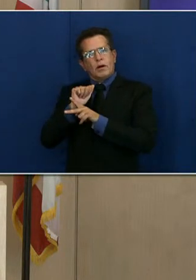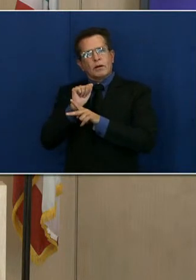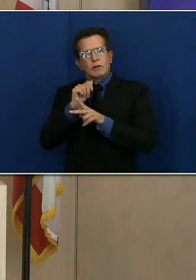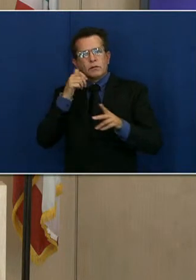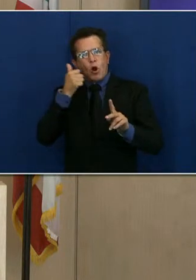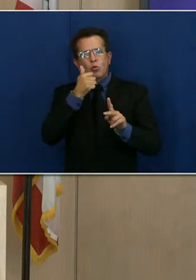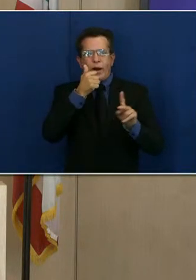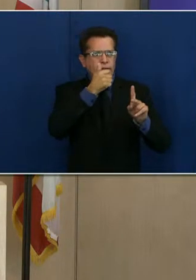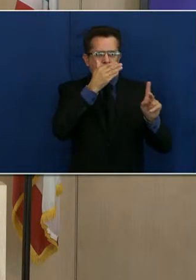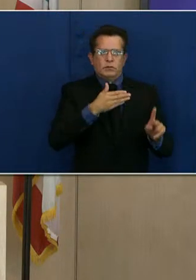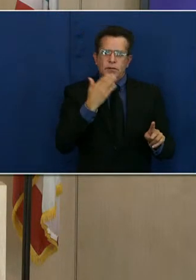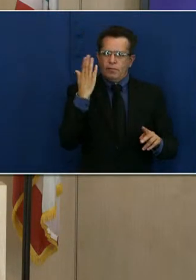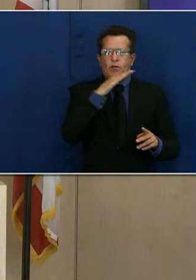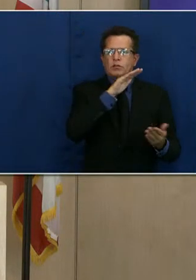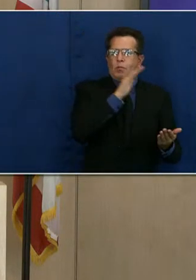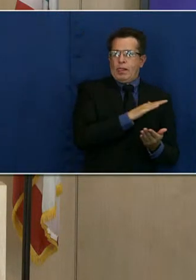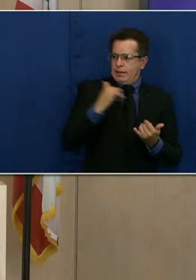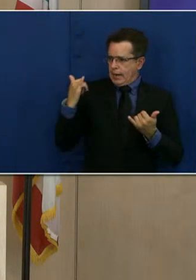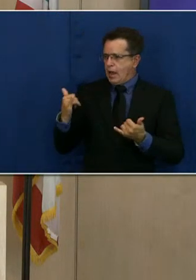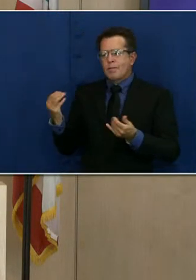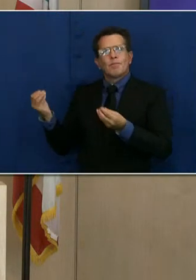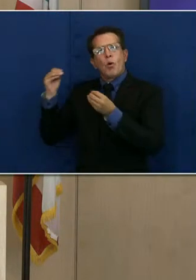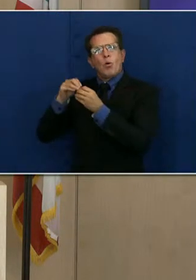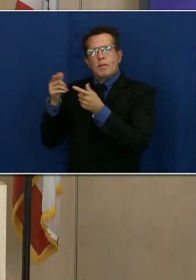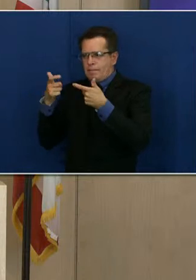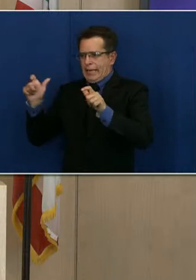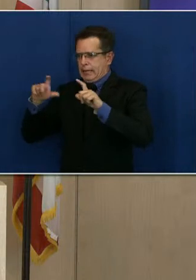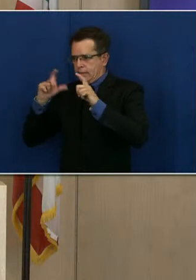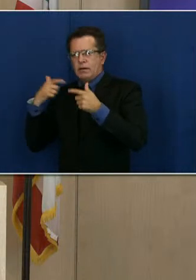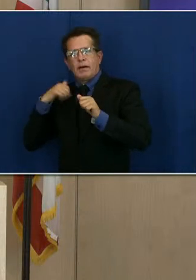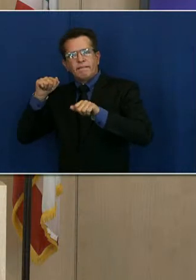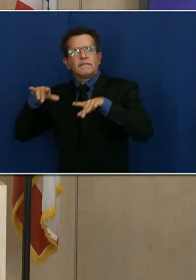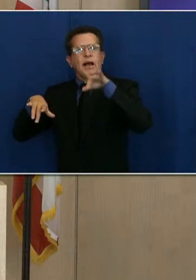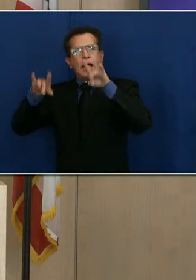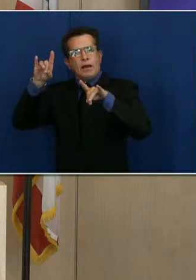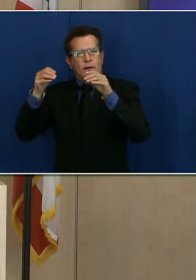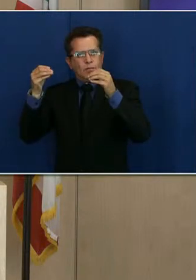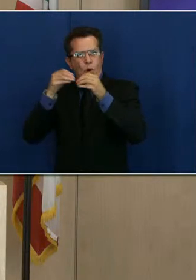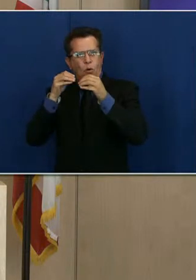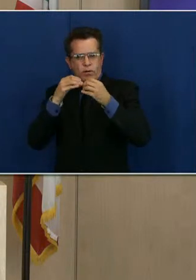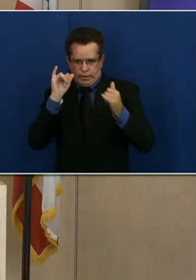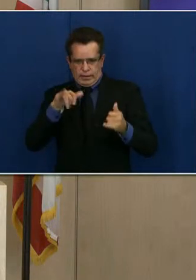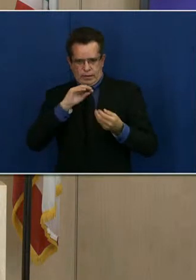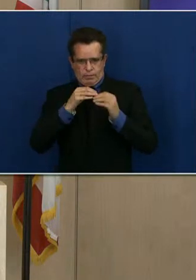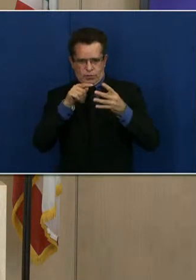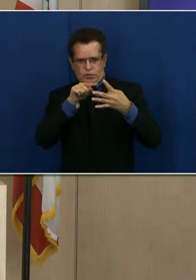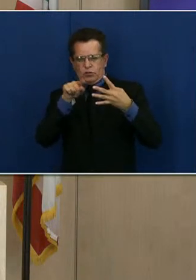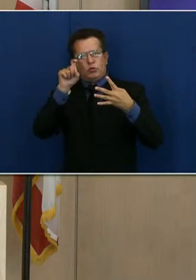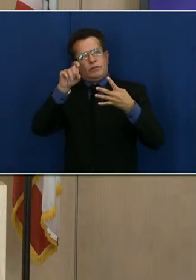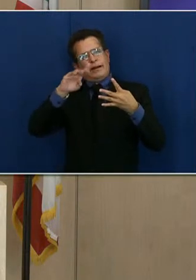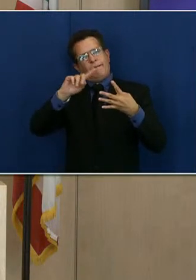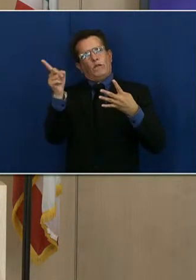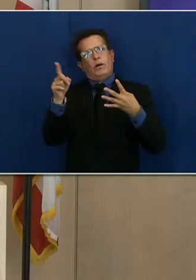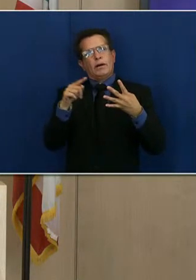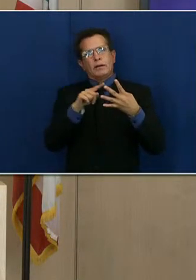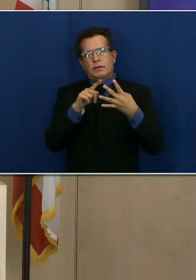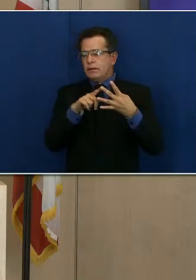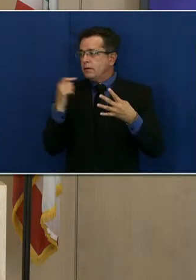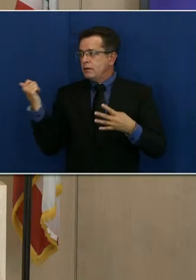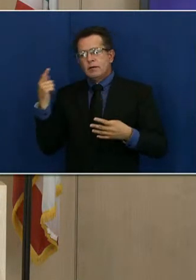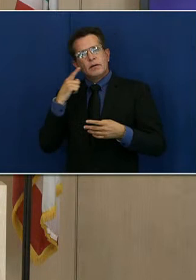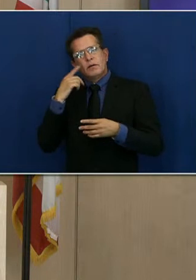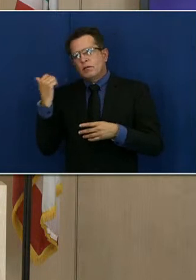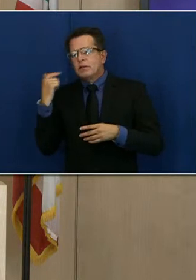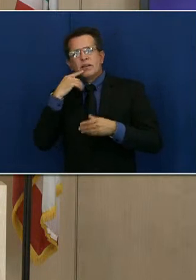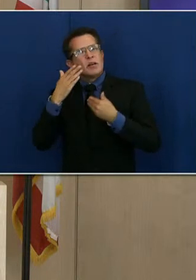about what constitutes a small number of outbreaks and what constitutes a big number? It's not about how big or small